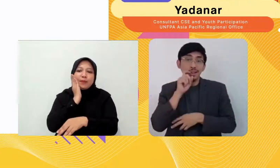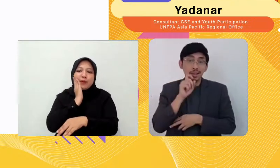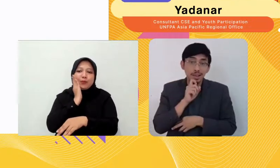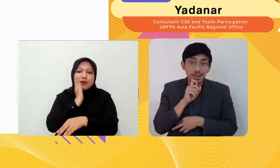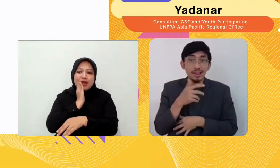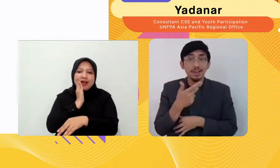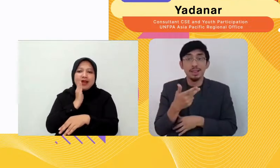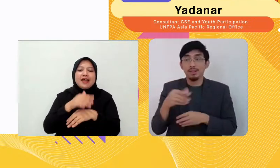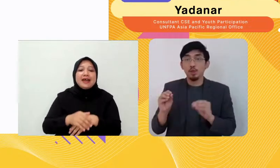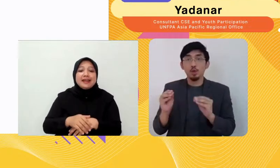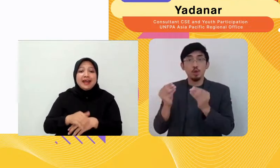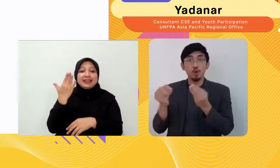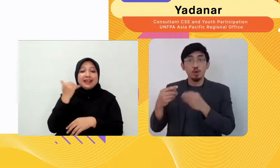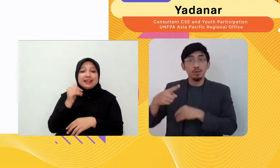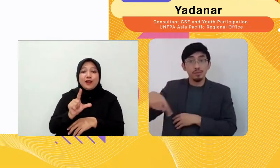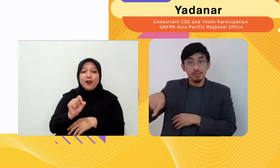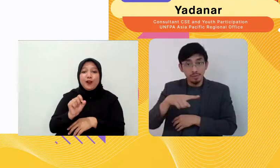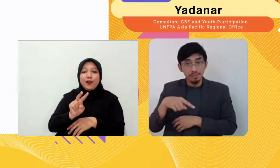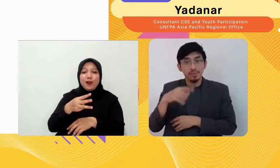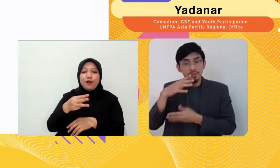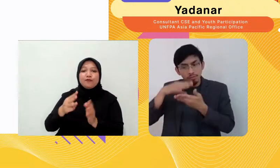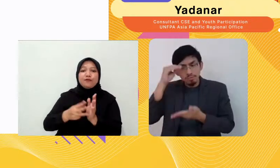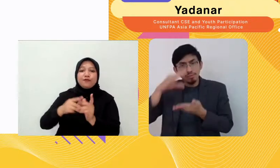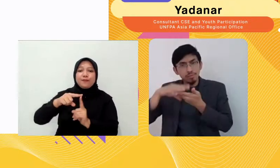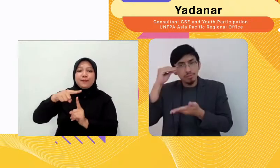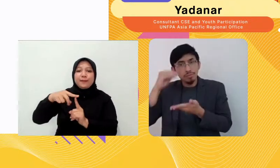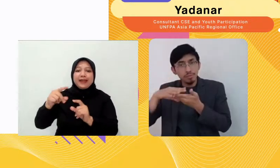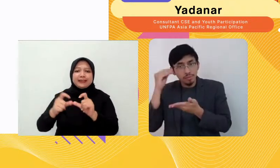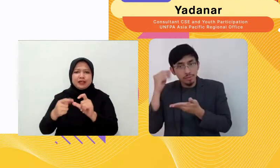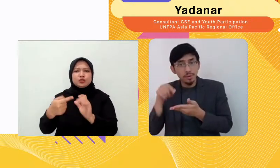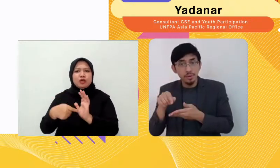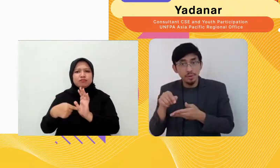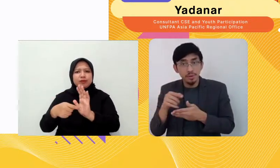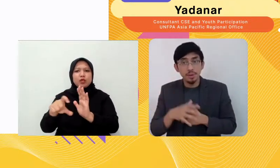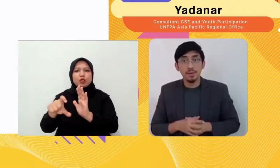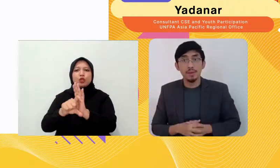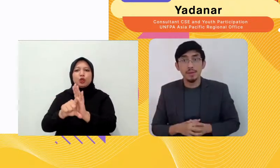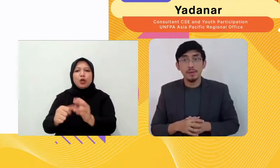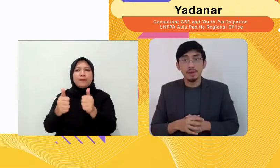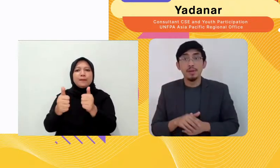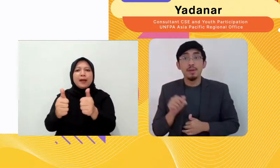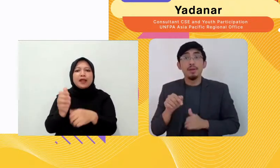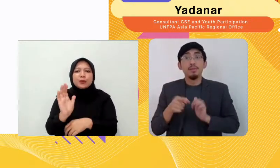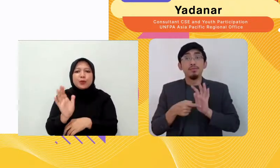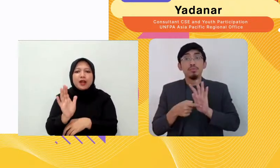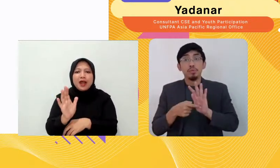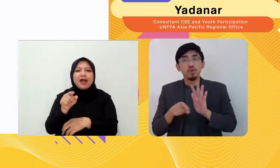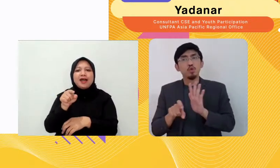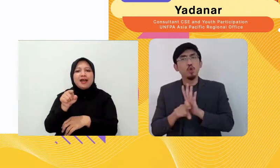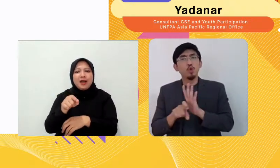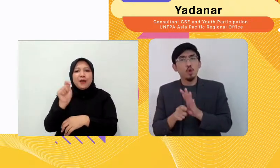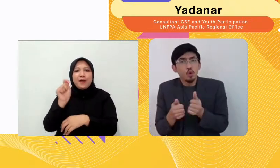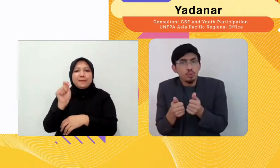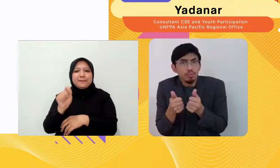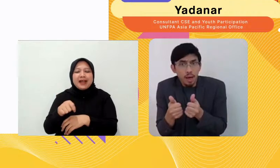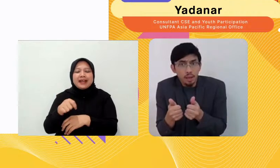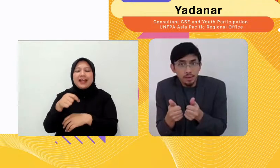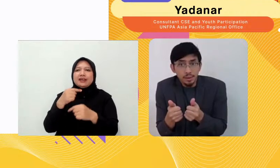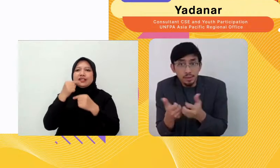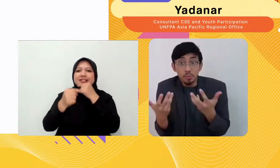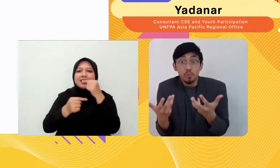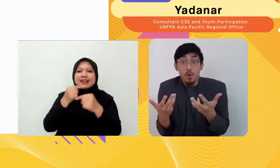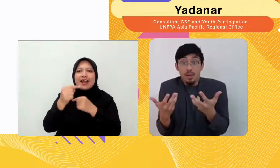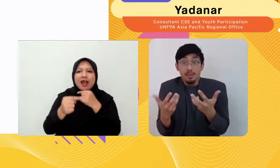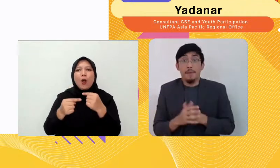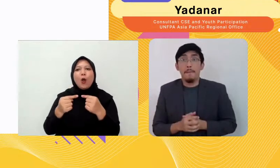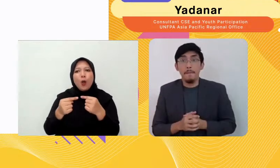Matter also give like really good example to use the real life stories that young people can actually